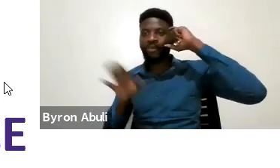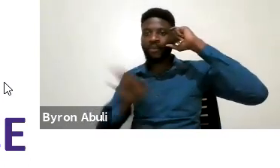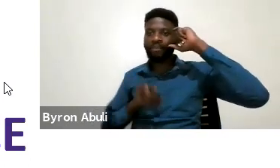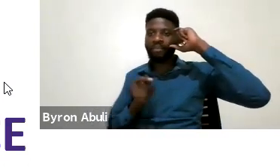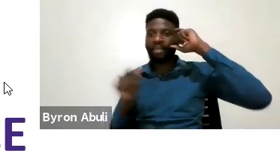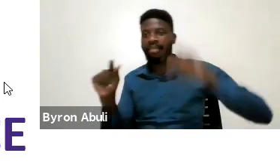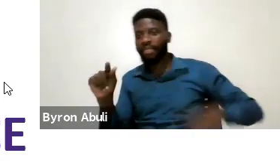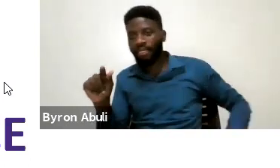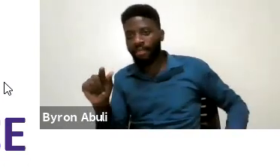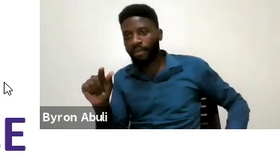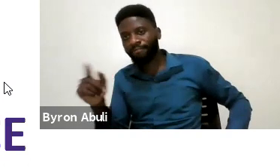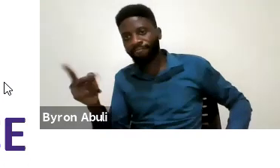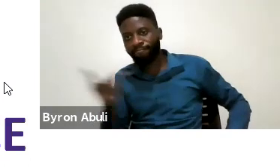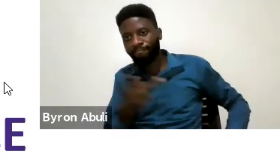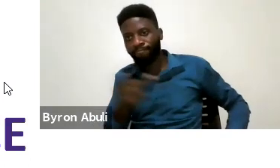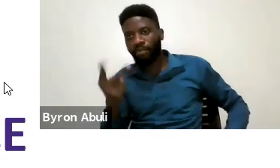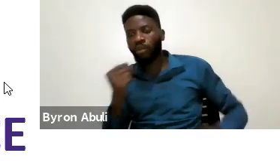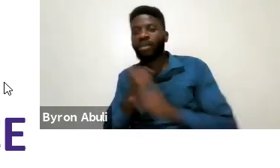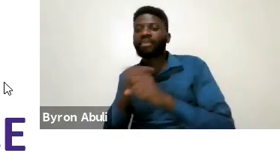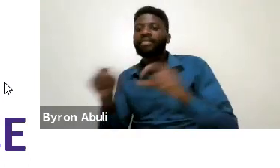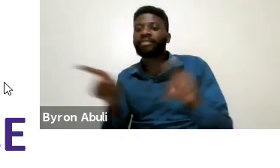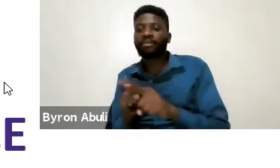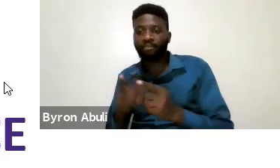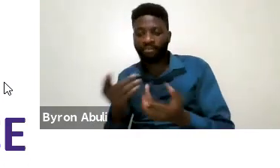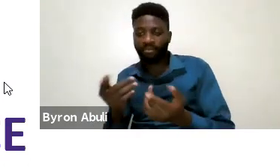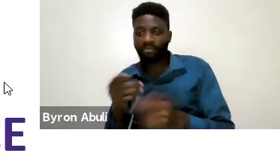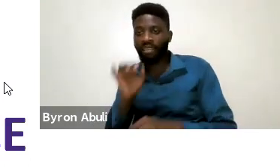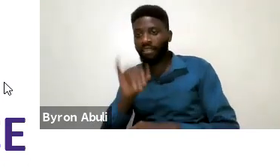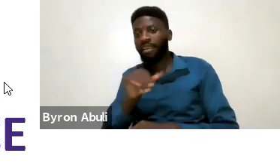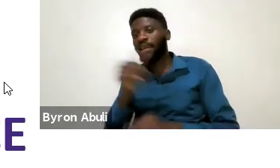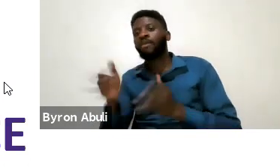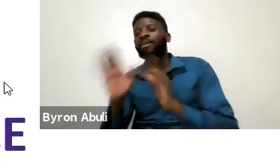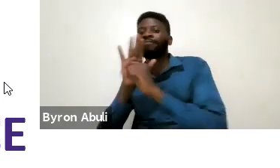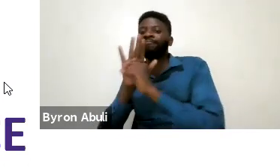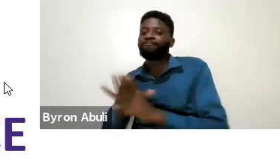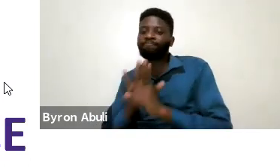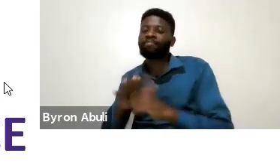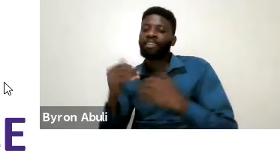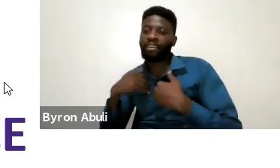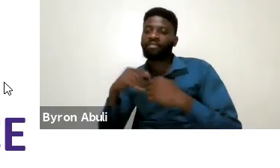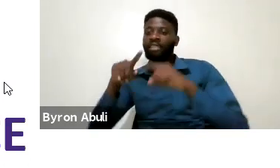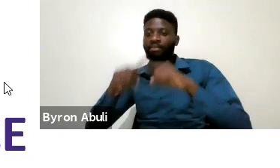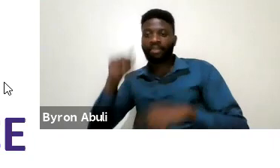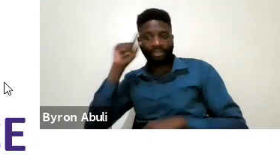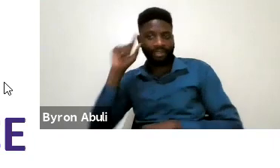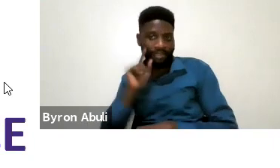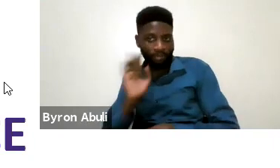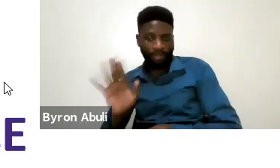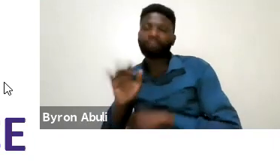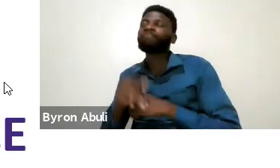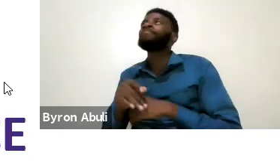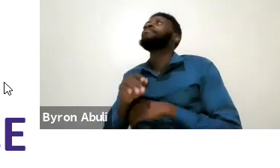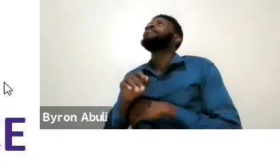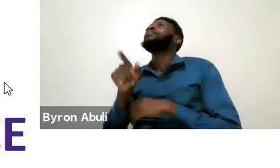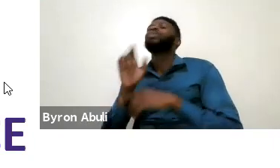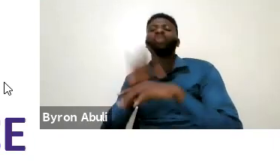the same job. So that's another way of discrimination based on gender, and it's not good. And